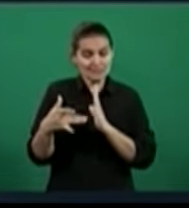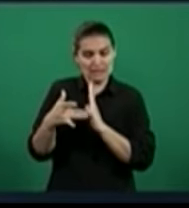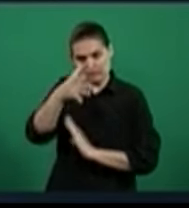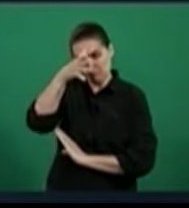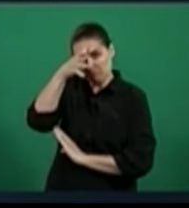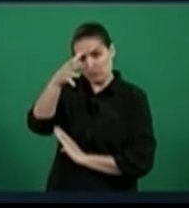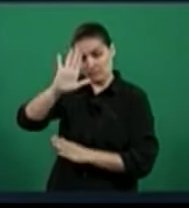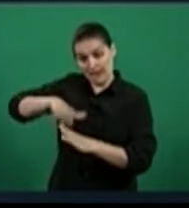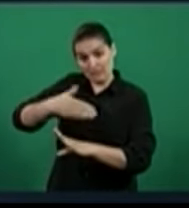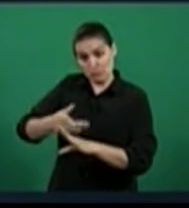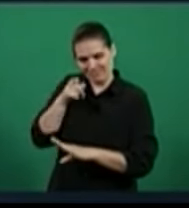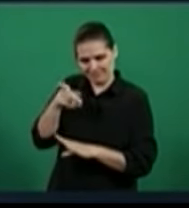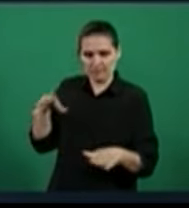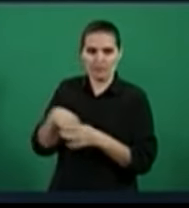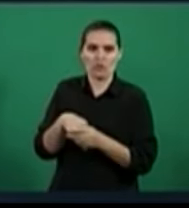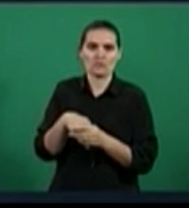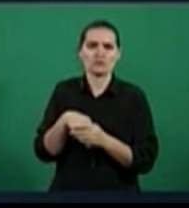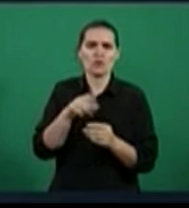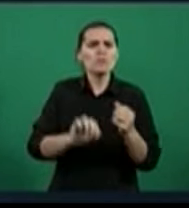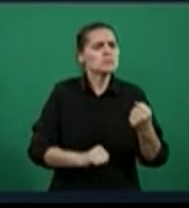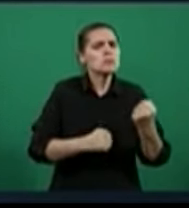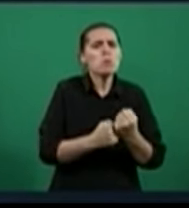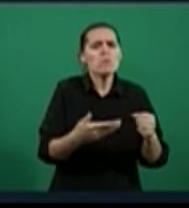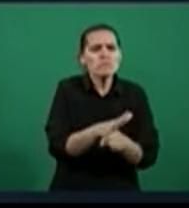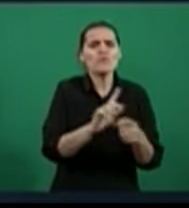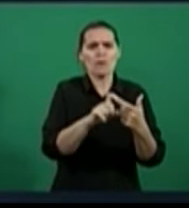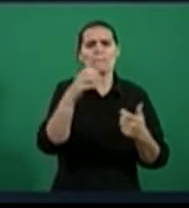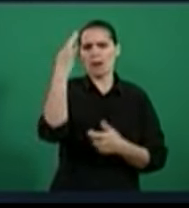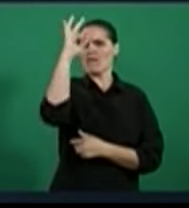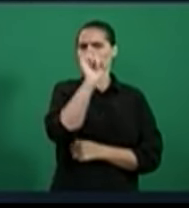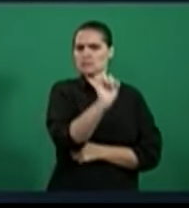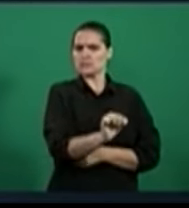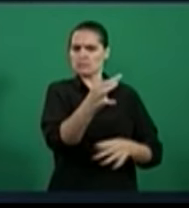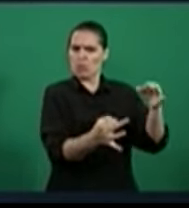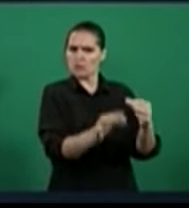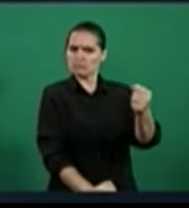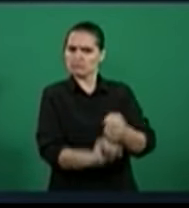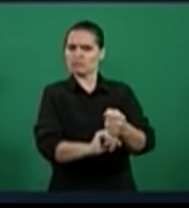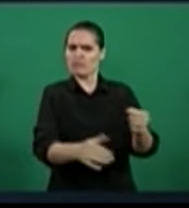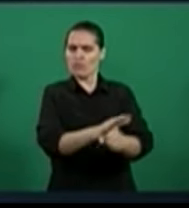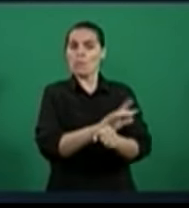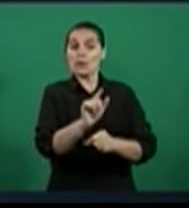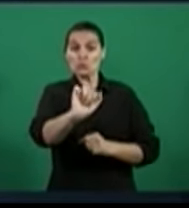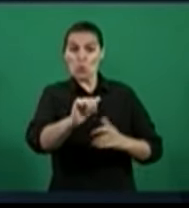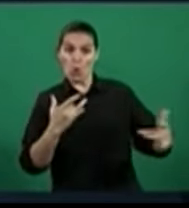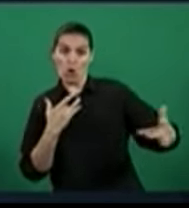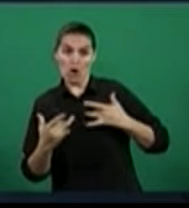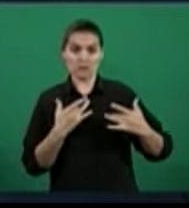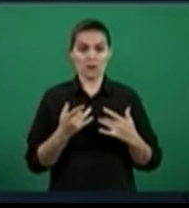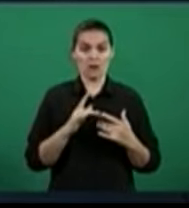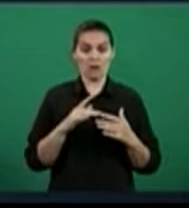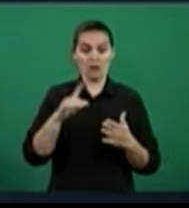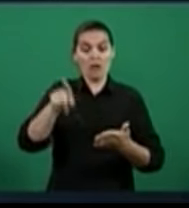at that level that has come through from cabinet. But in terms of your concern that there will be a lull after